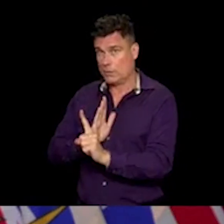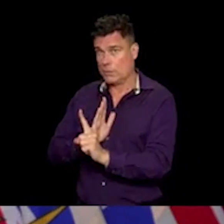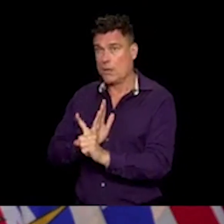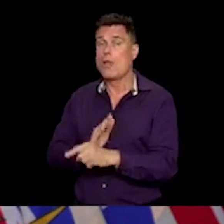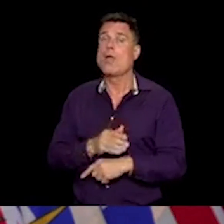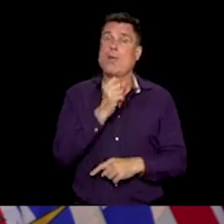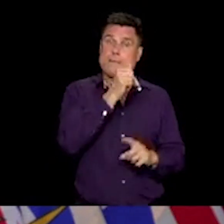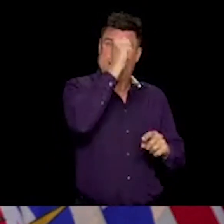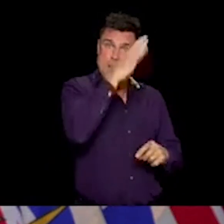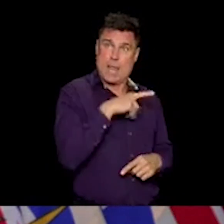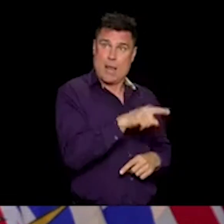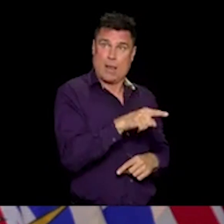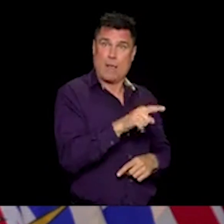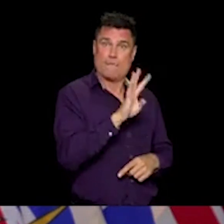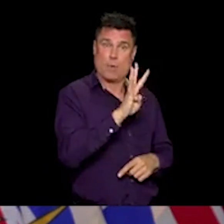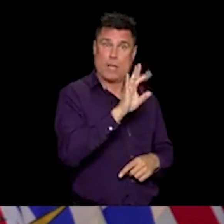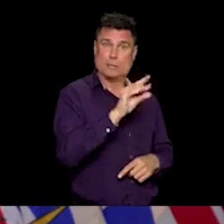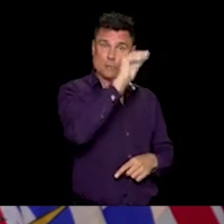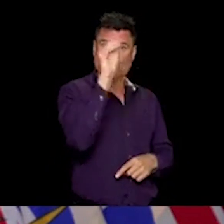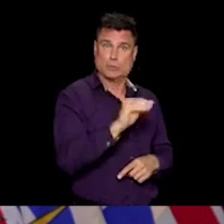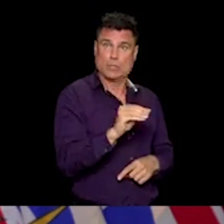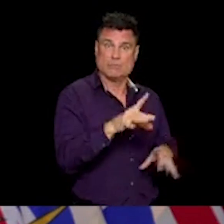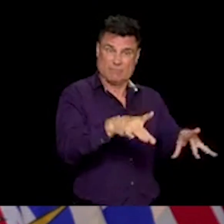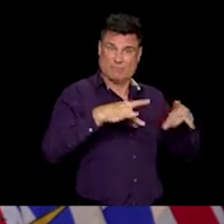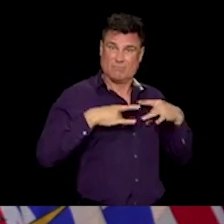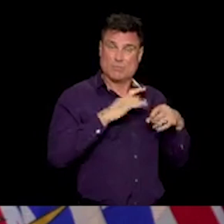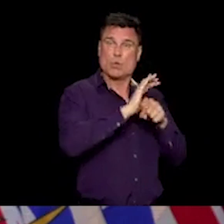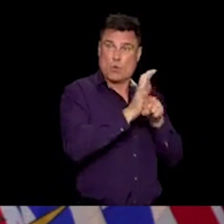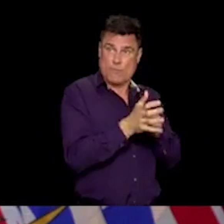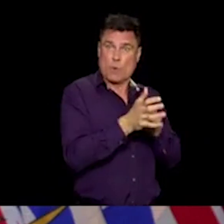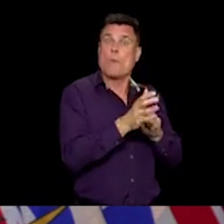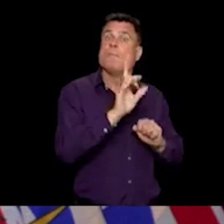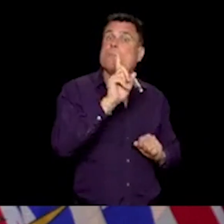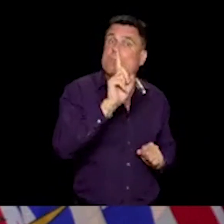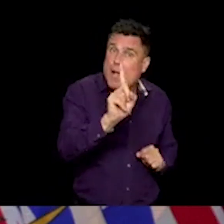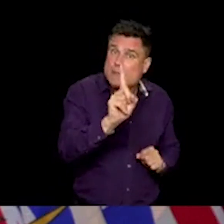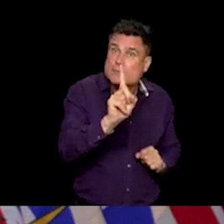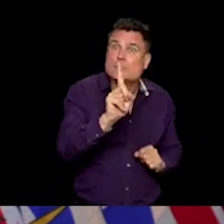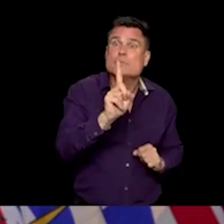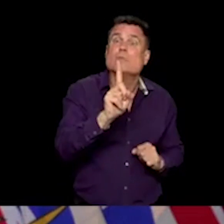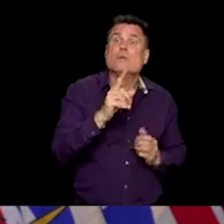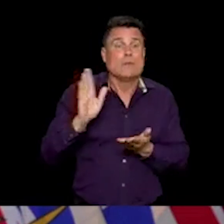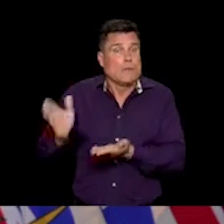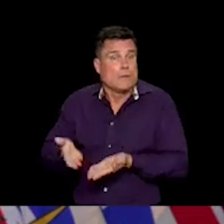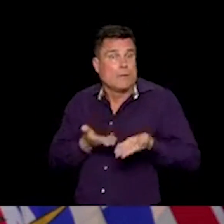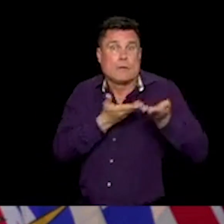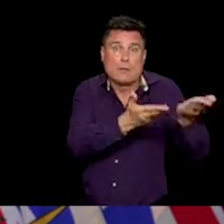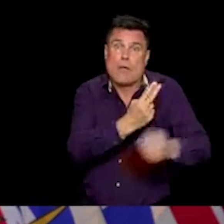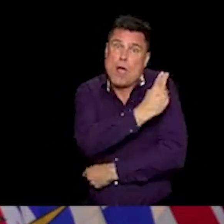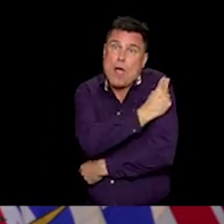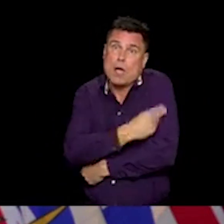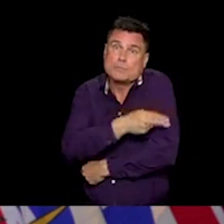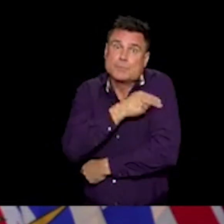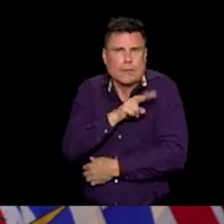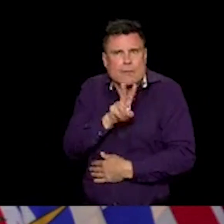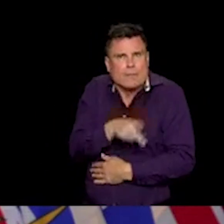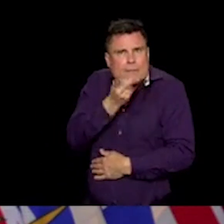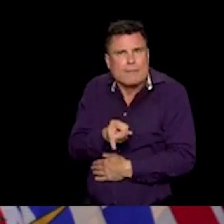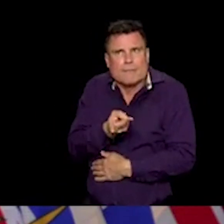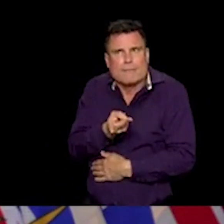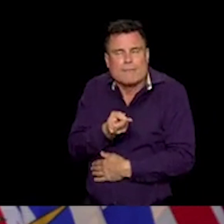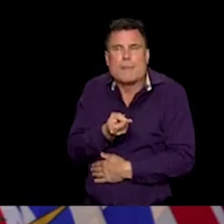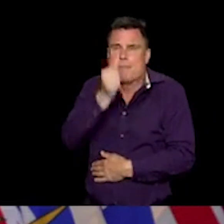there's a majority of women who have died, and that is not the case that we've seen here in British Columbia. And just to update